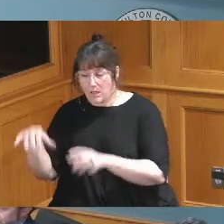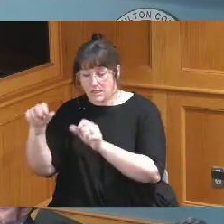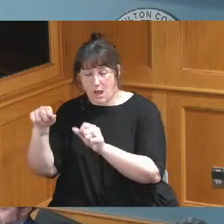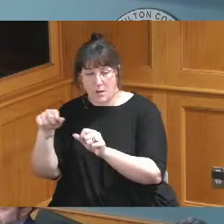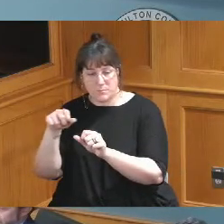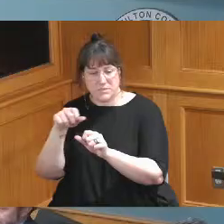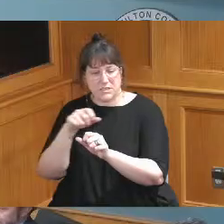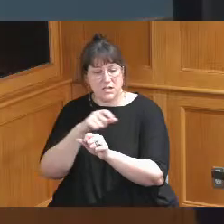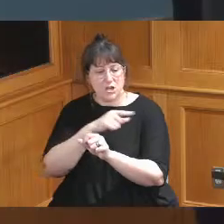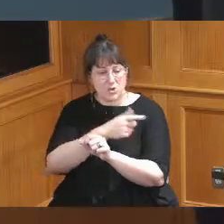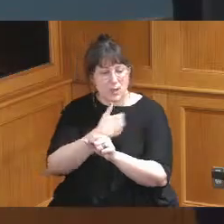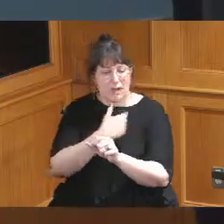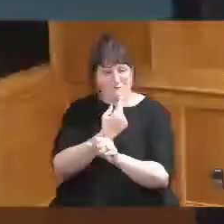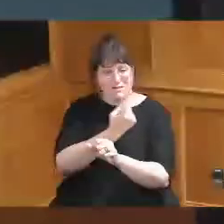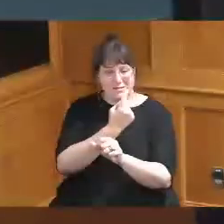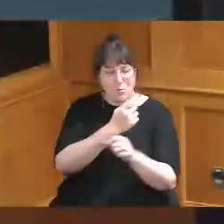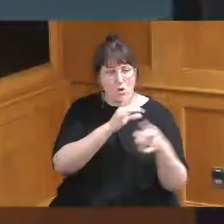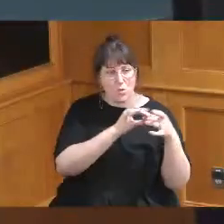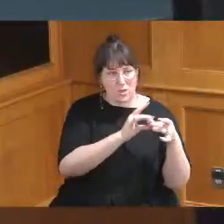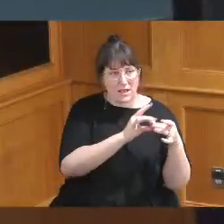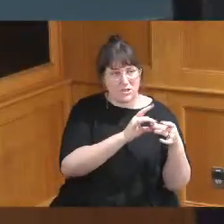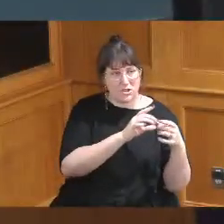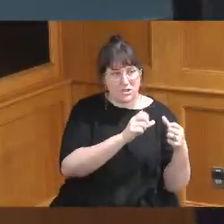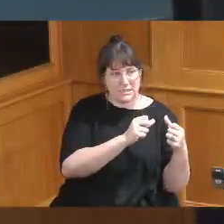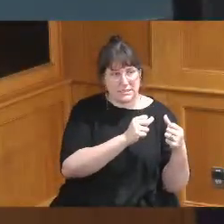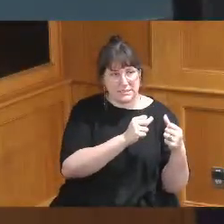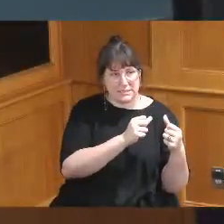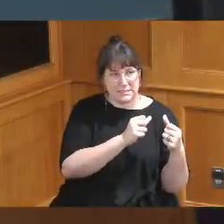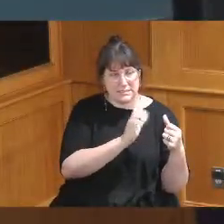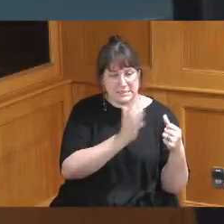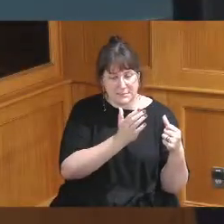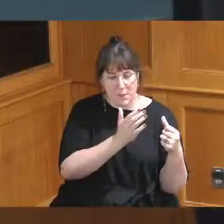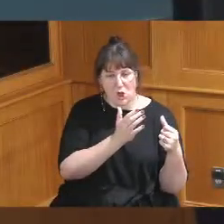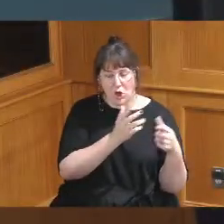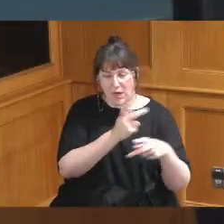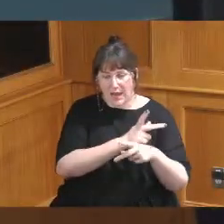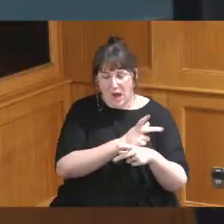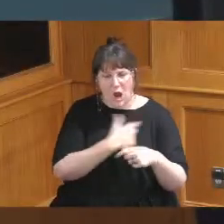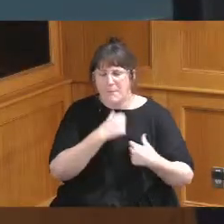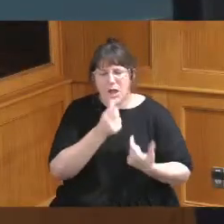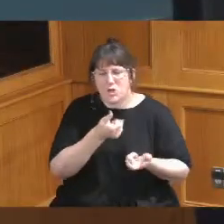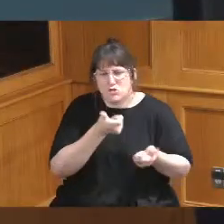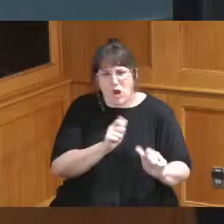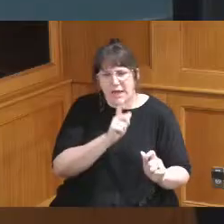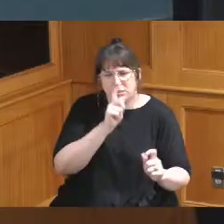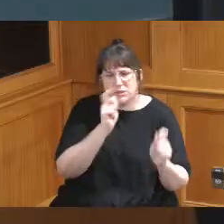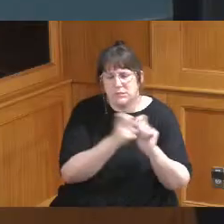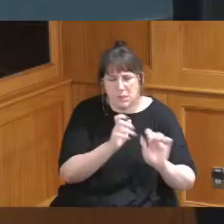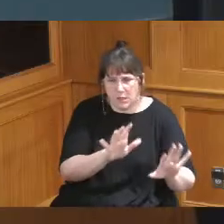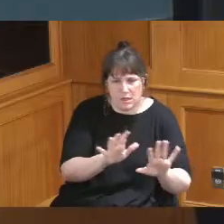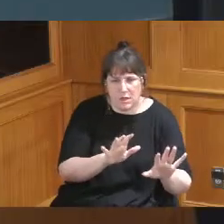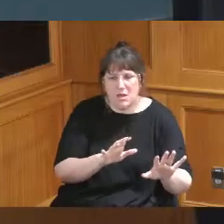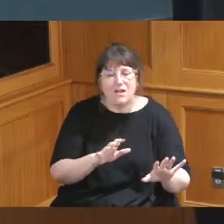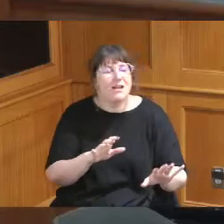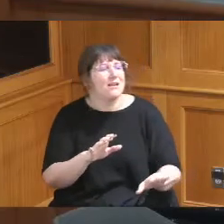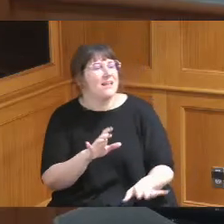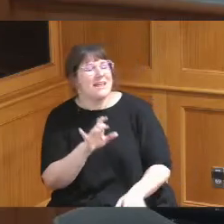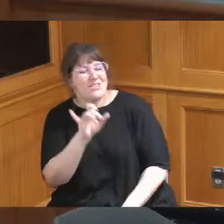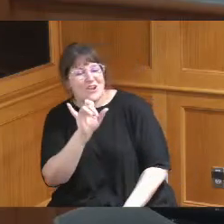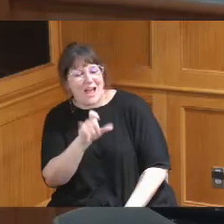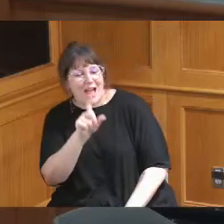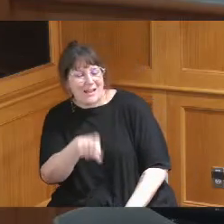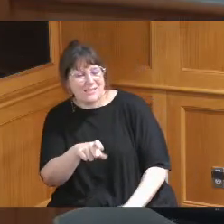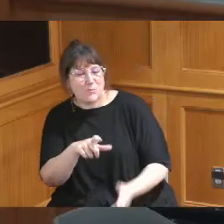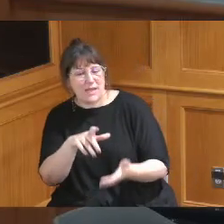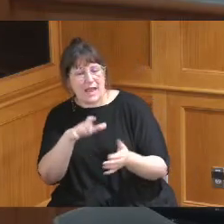providing similar care. And I don't mean to put you on the spot. Oh, no, it's okay. I just, so let us know. There has to be a